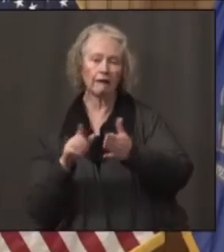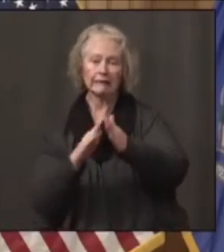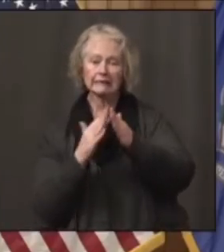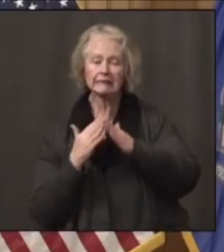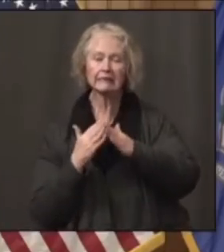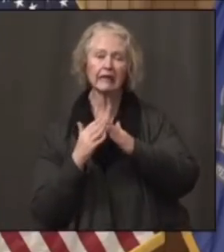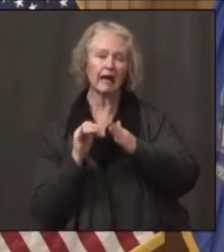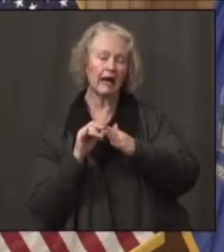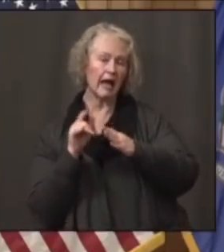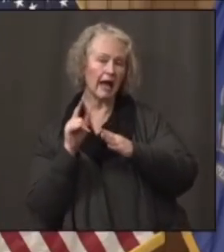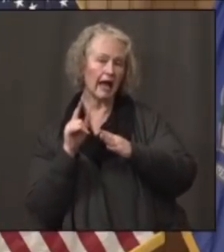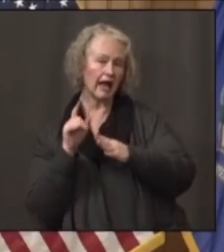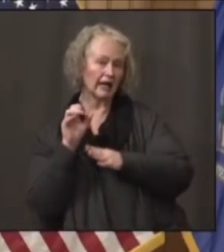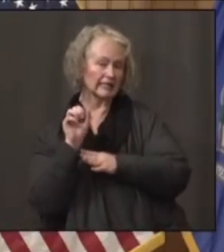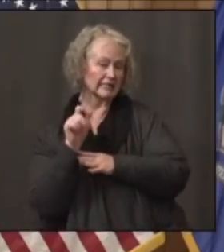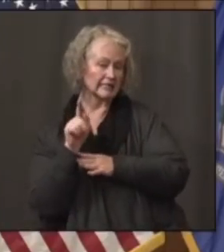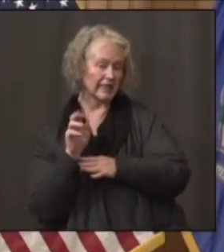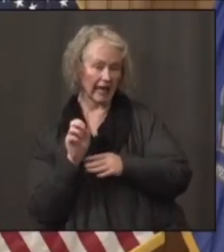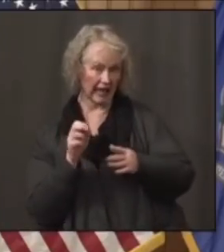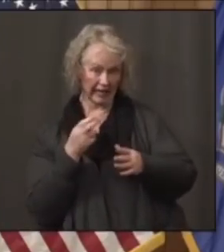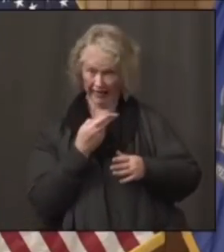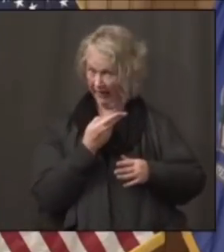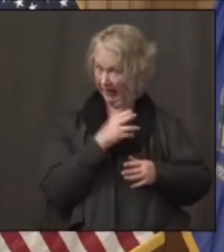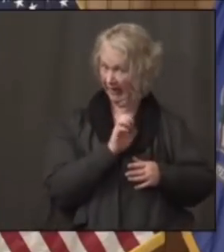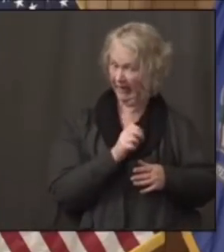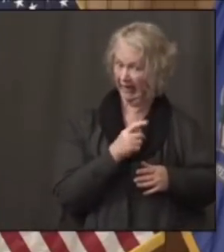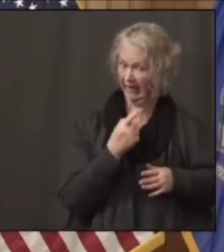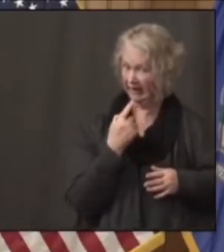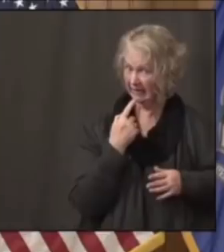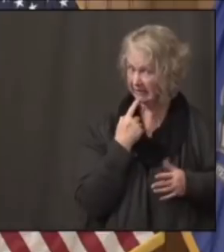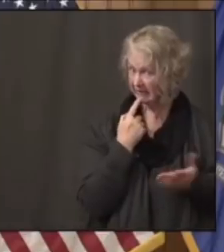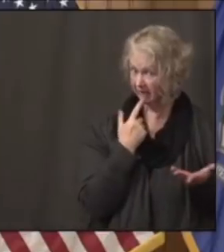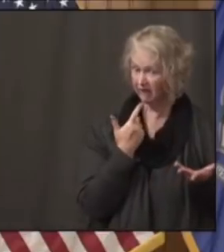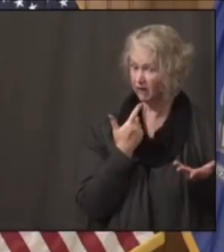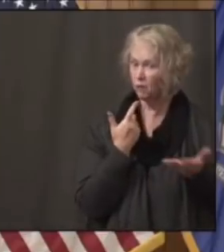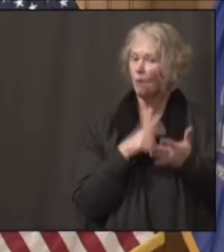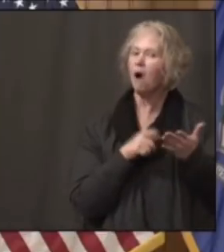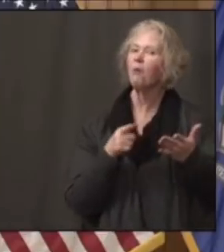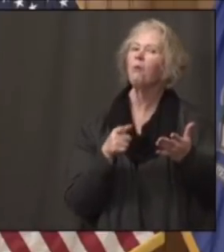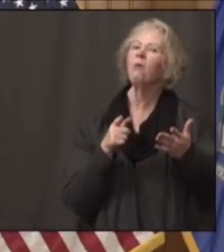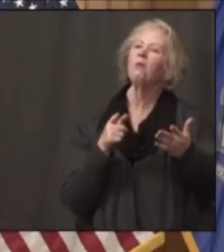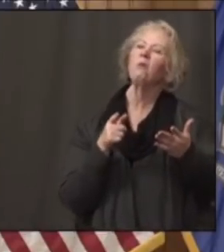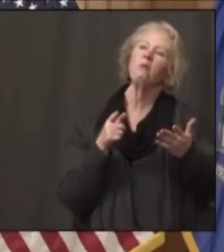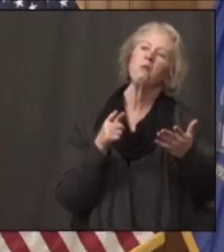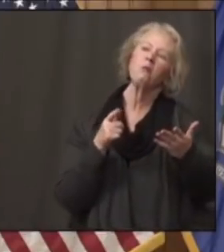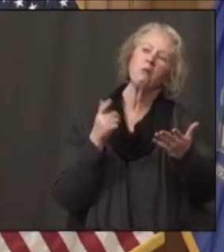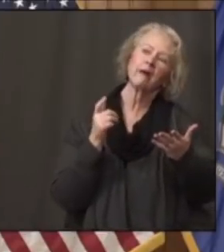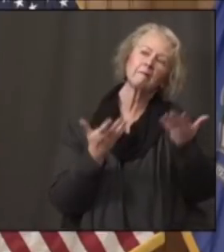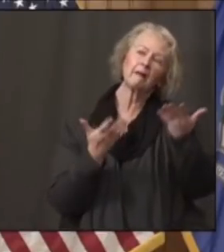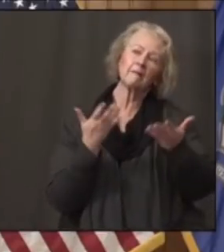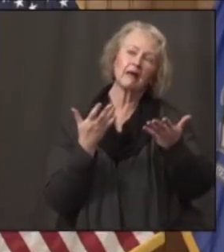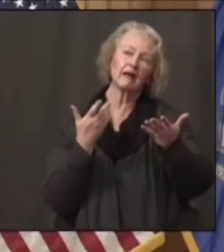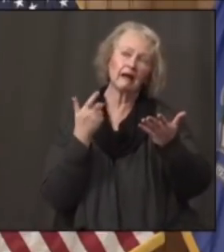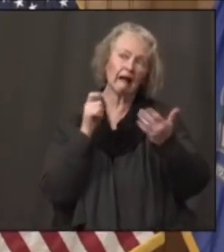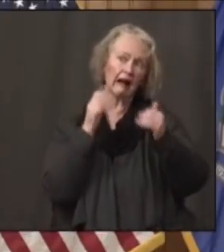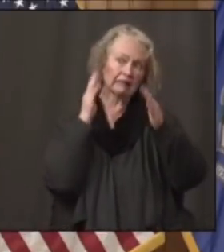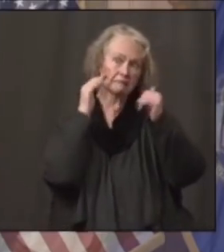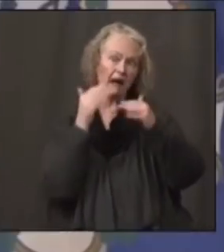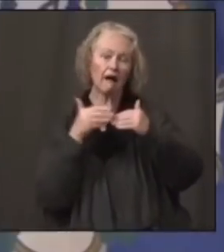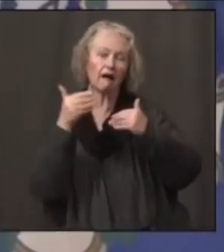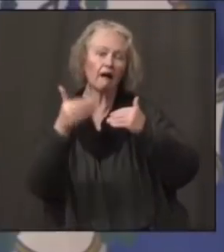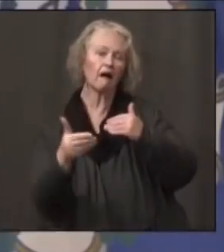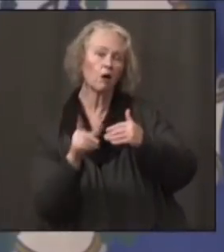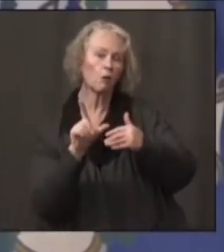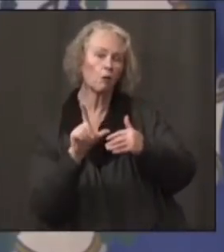and states? What's his assessment of what you can or cannot expect come first of the year? What he did